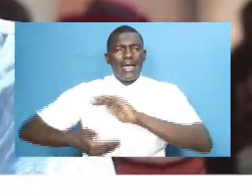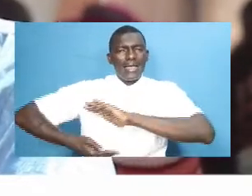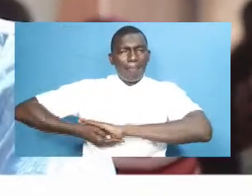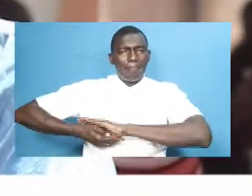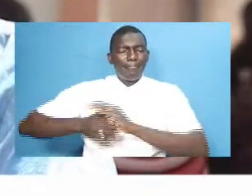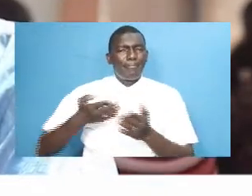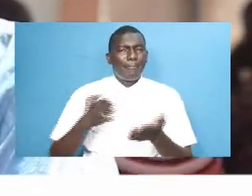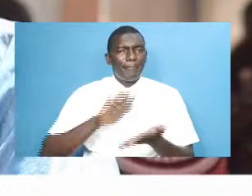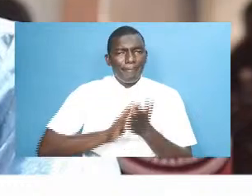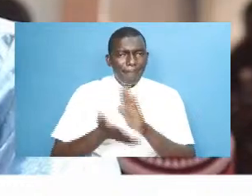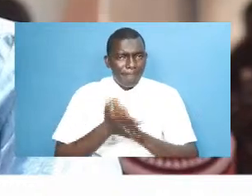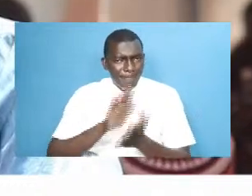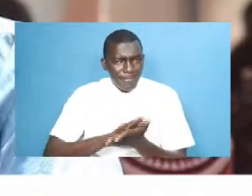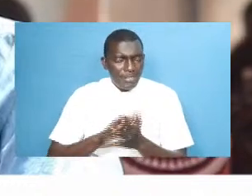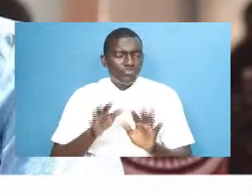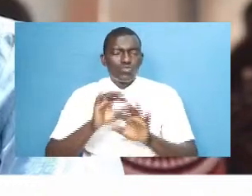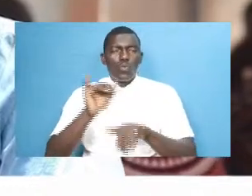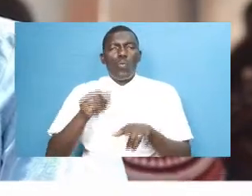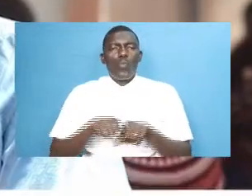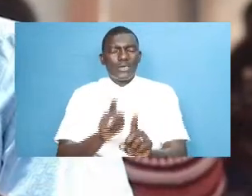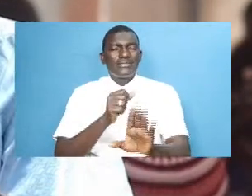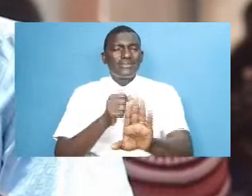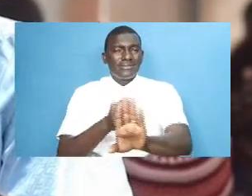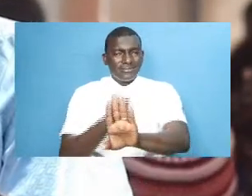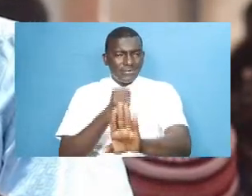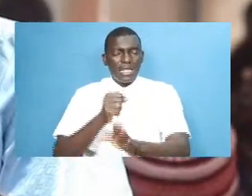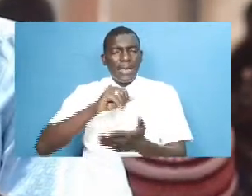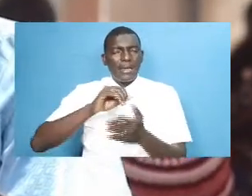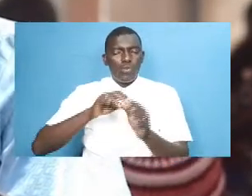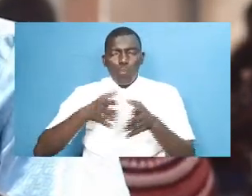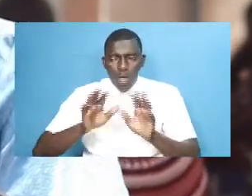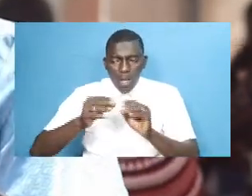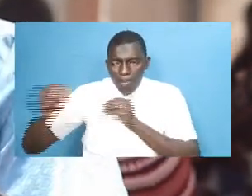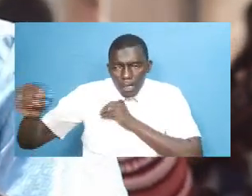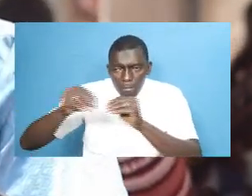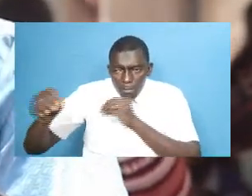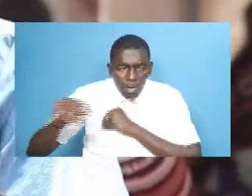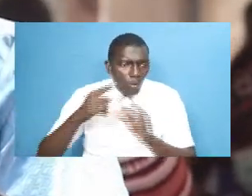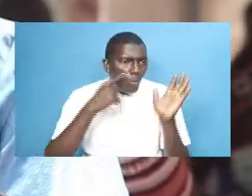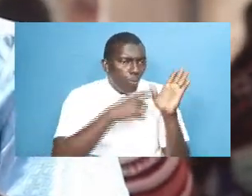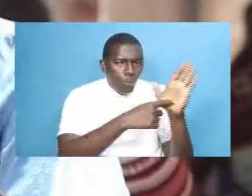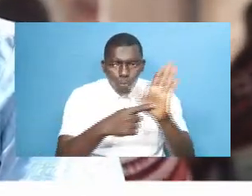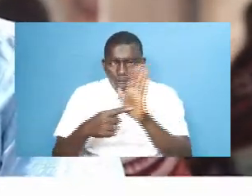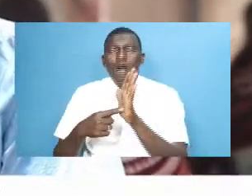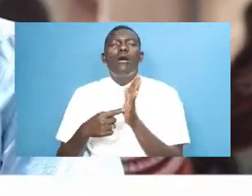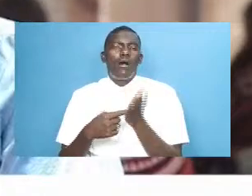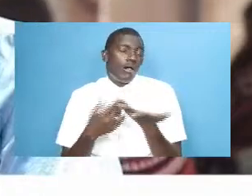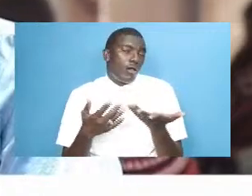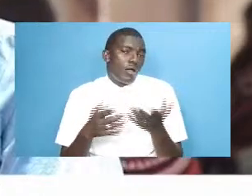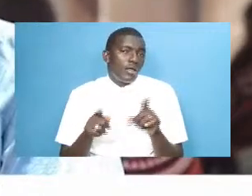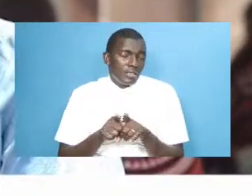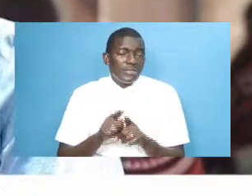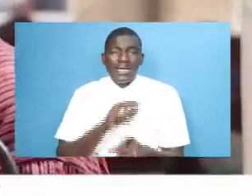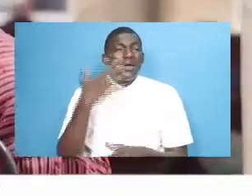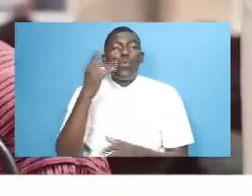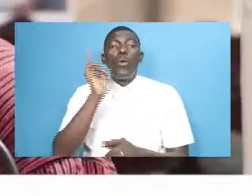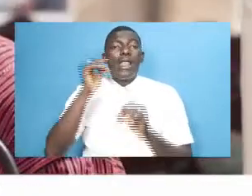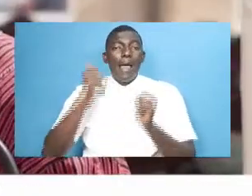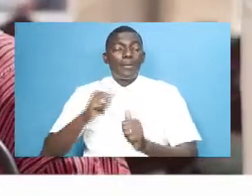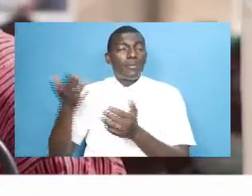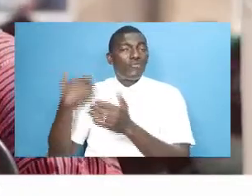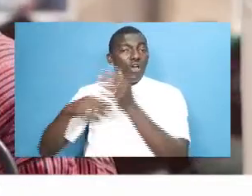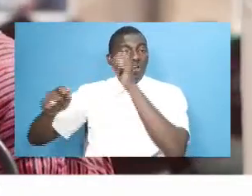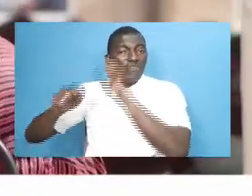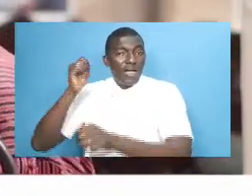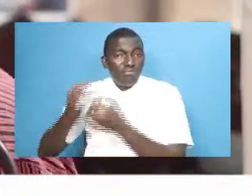market with preventive measures so incidents of the past will not reoccur.